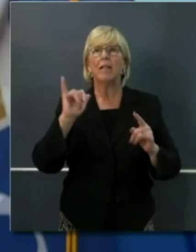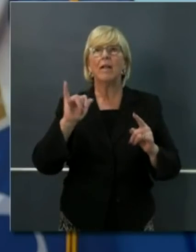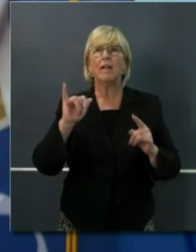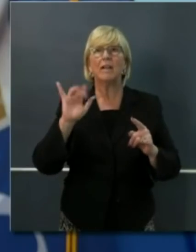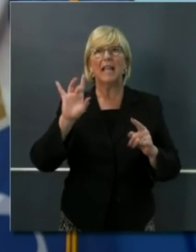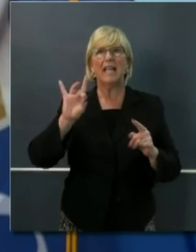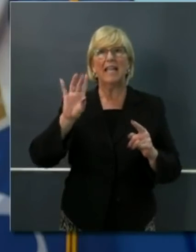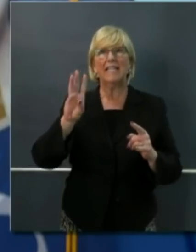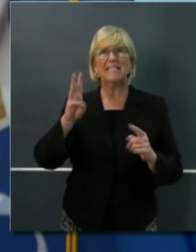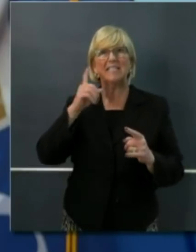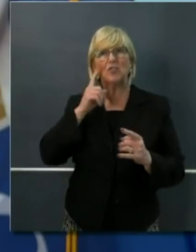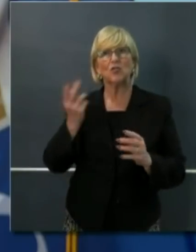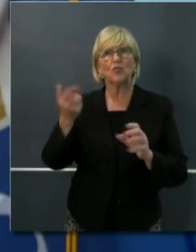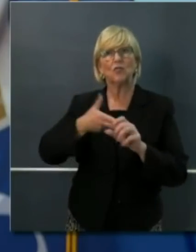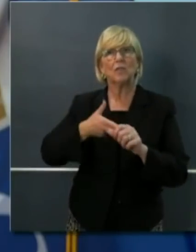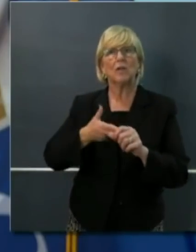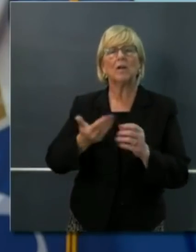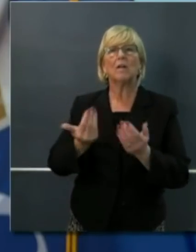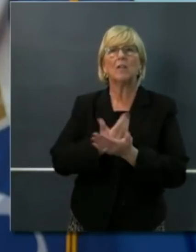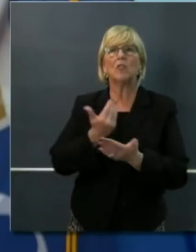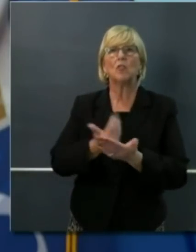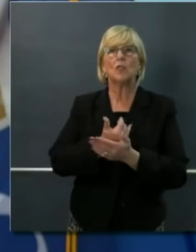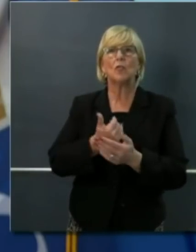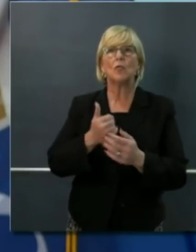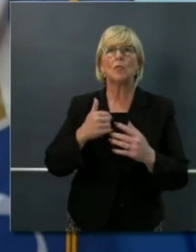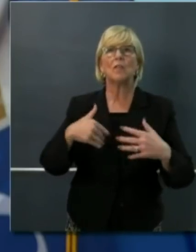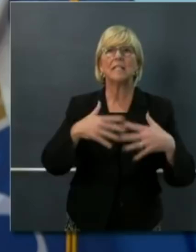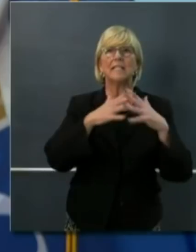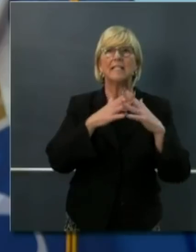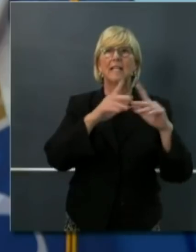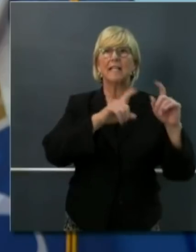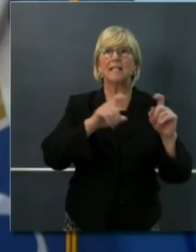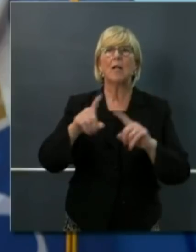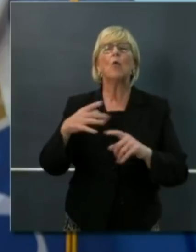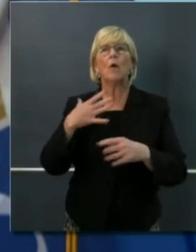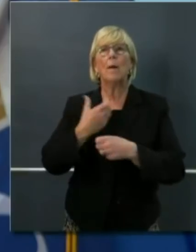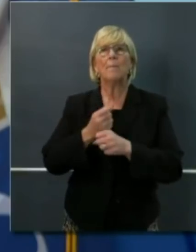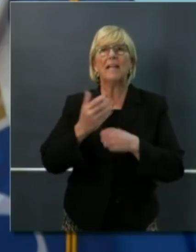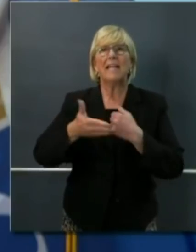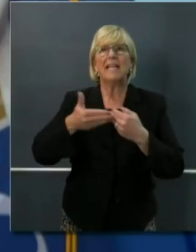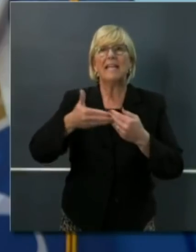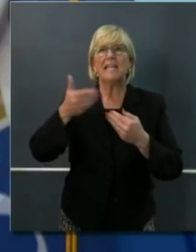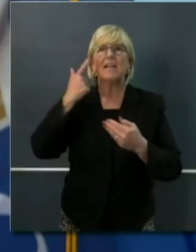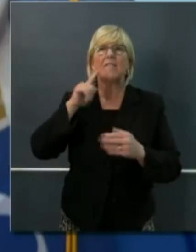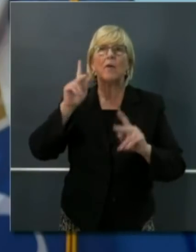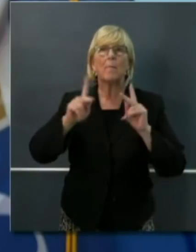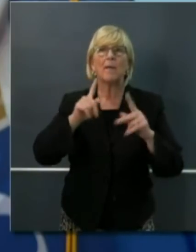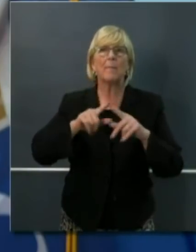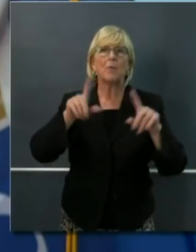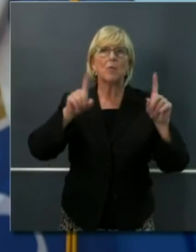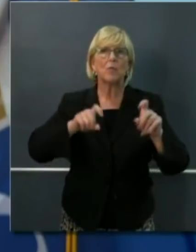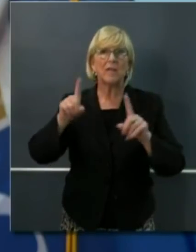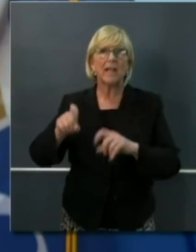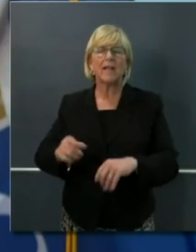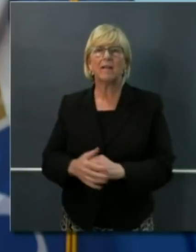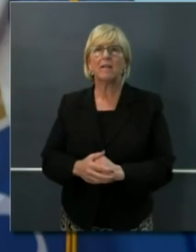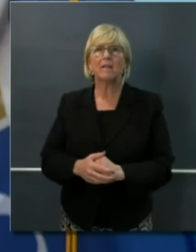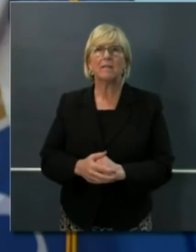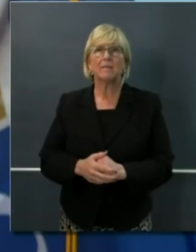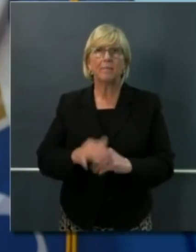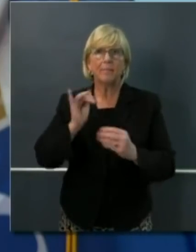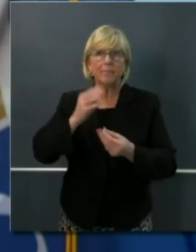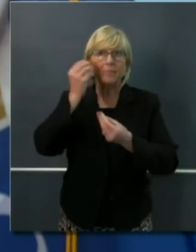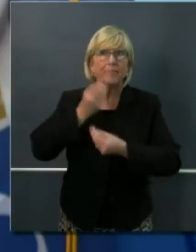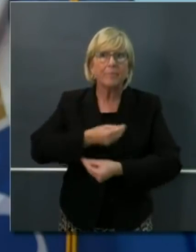California. The whole notion is that we need to make it easy for someone to get a test. Right? So if we can get the information in